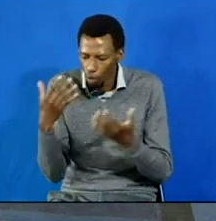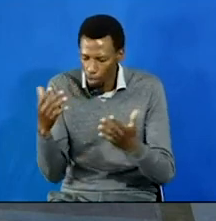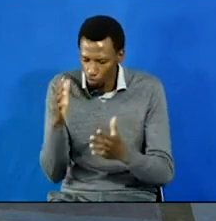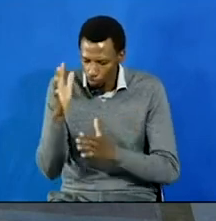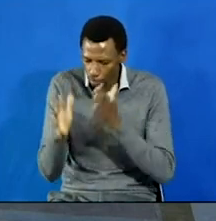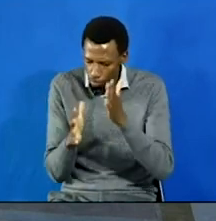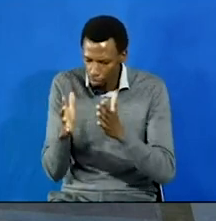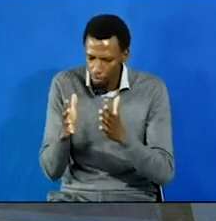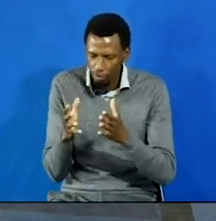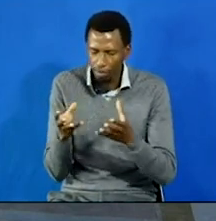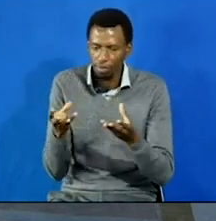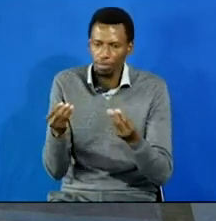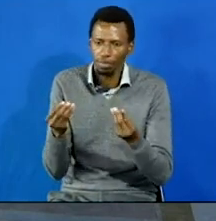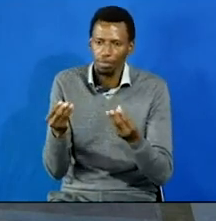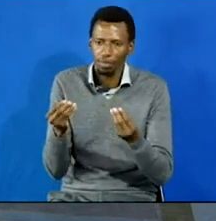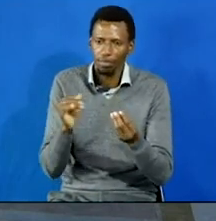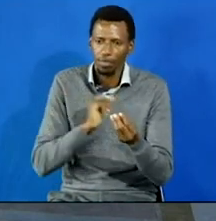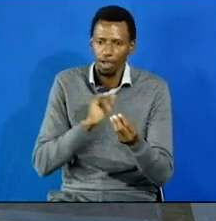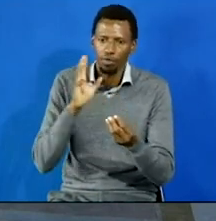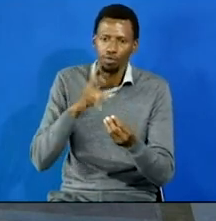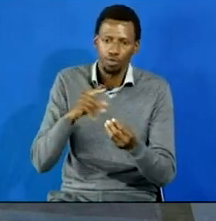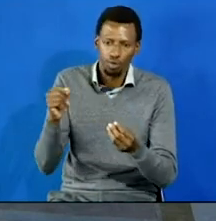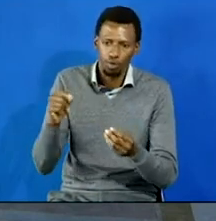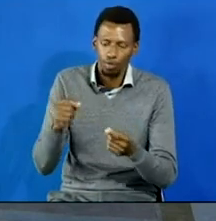easy. But going